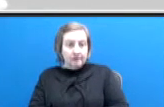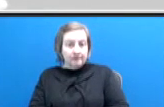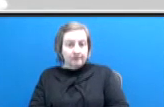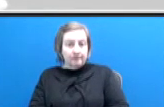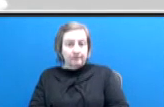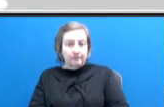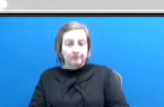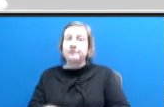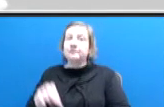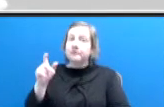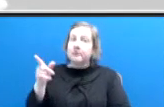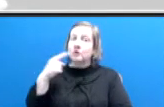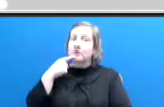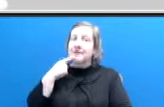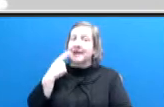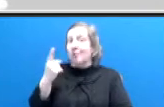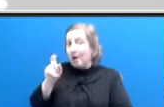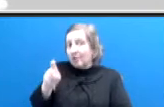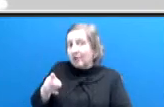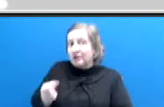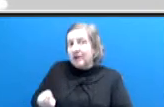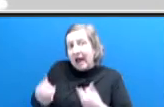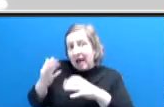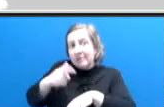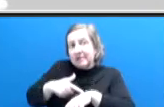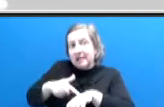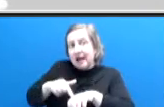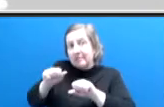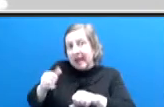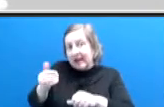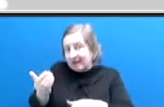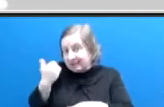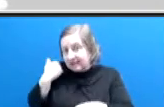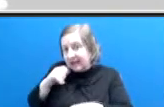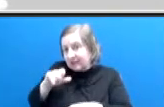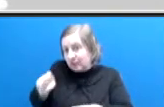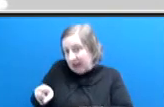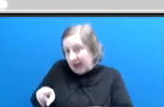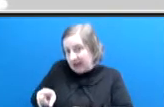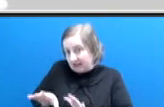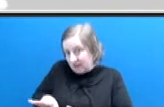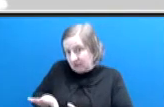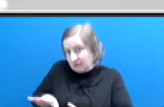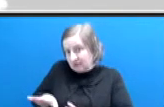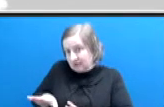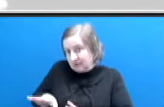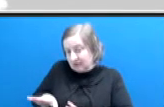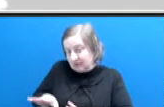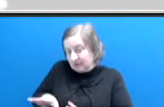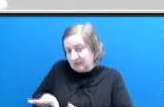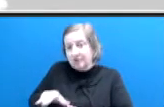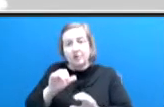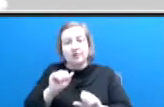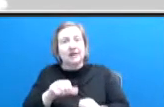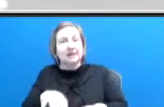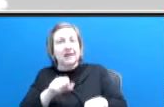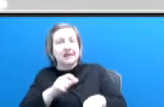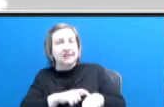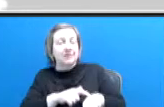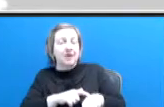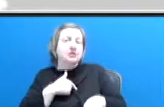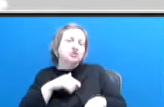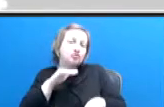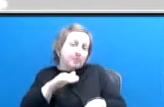All right. Well, you say one question. How much time can I take to ask the question? Well, you can take time. Just I would remind